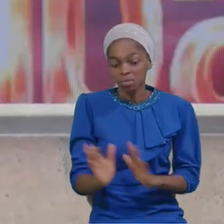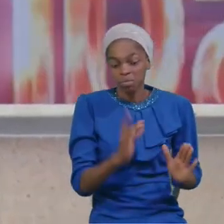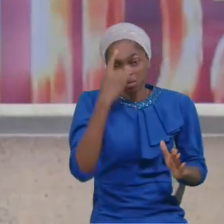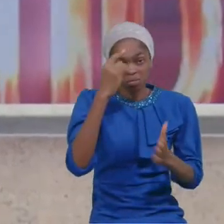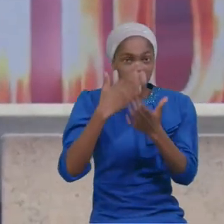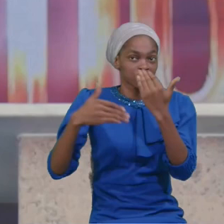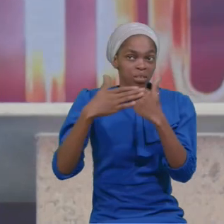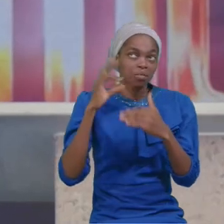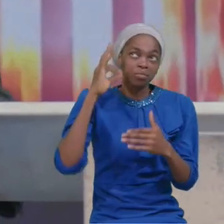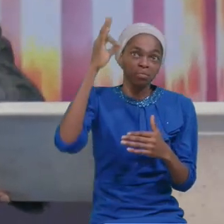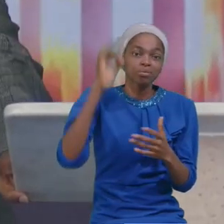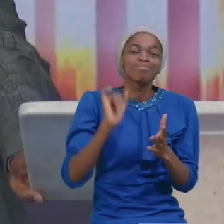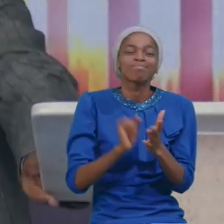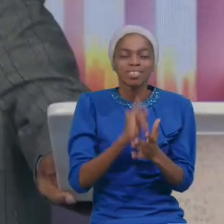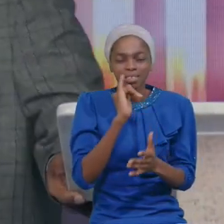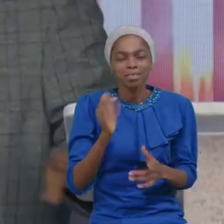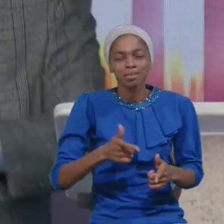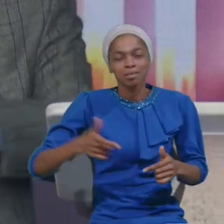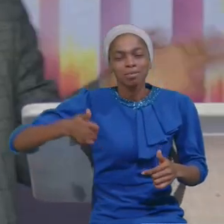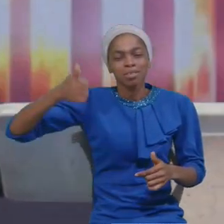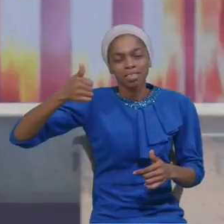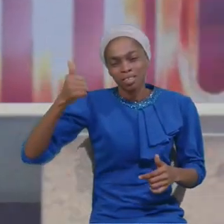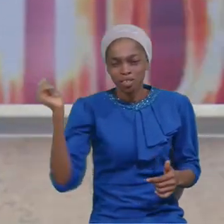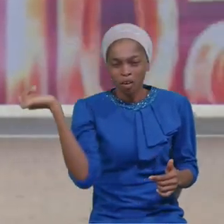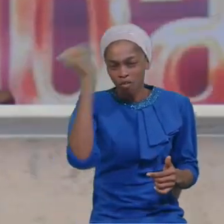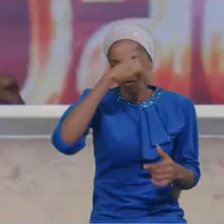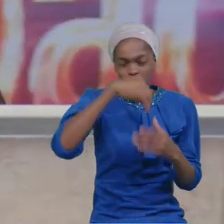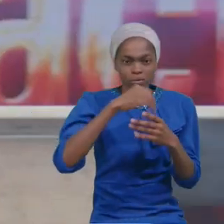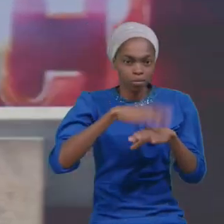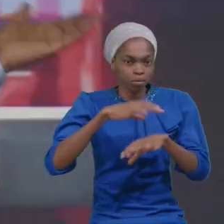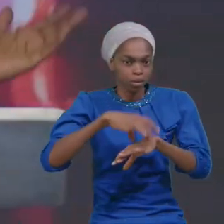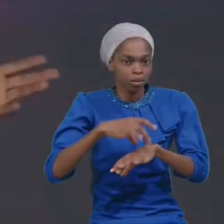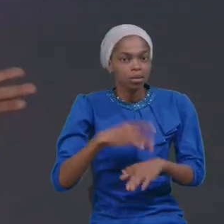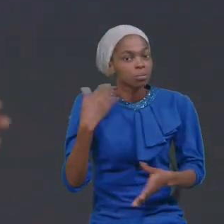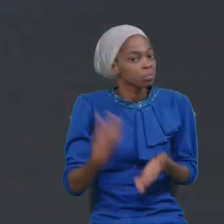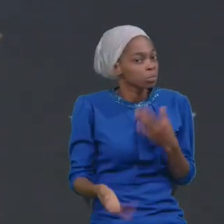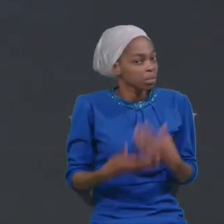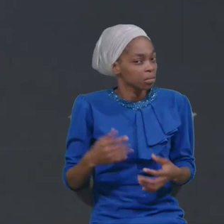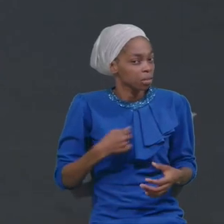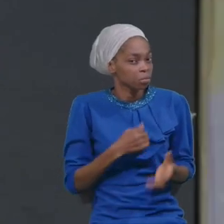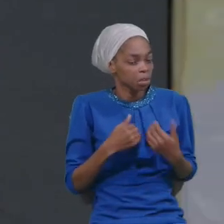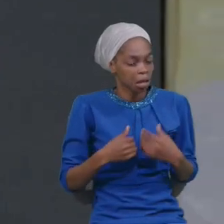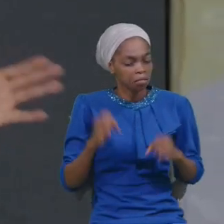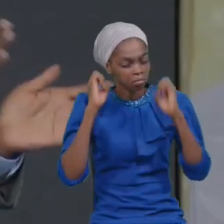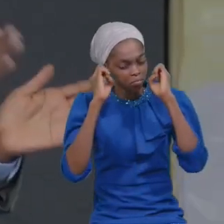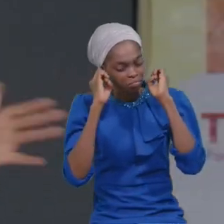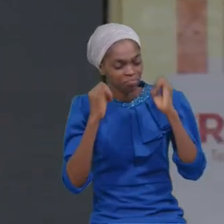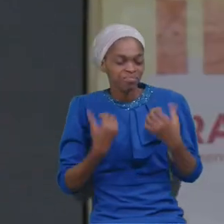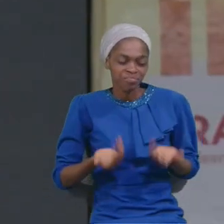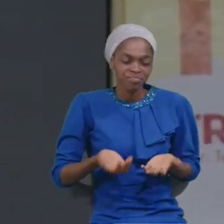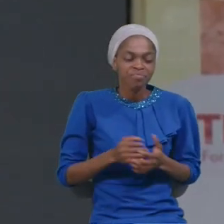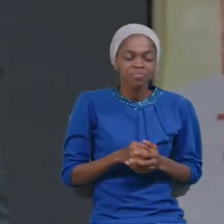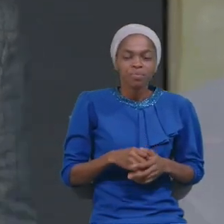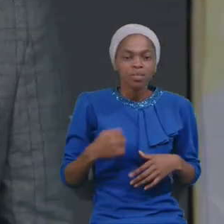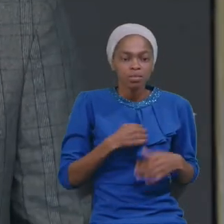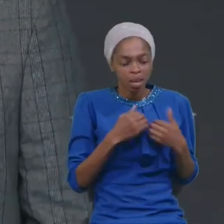have, education we have, money we have, whatever. But we're not